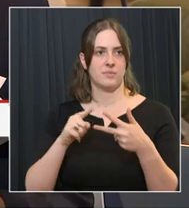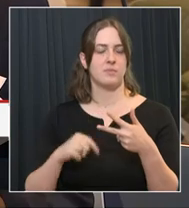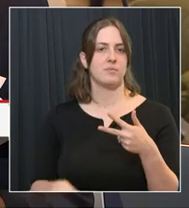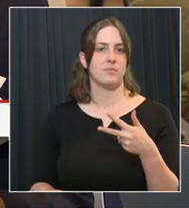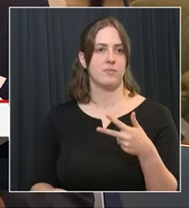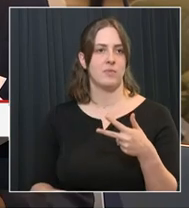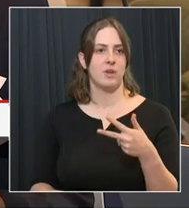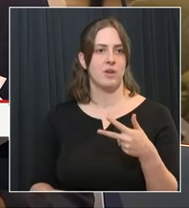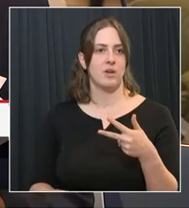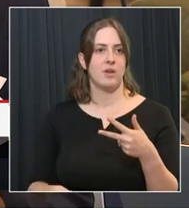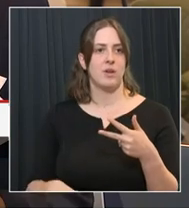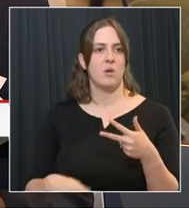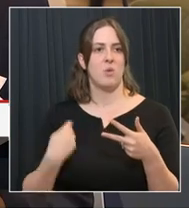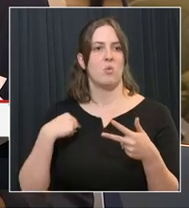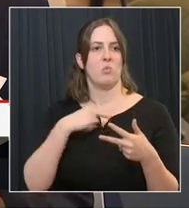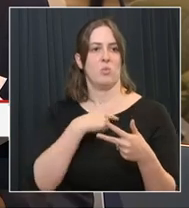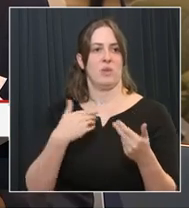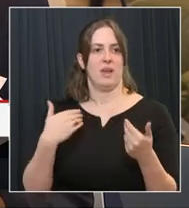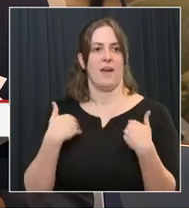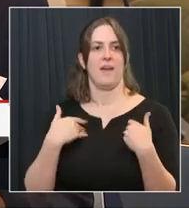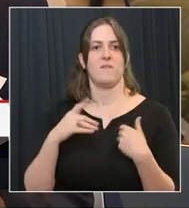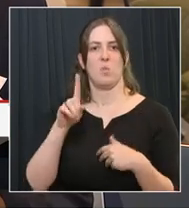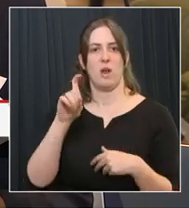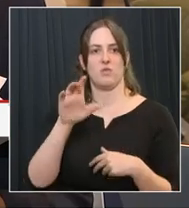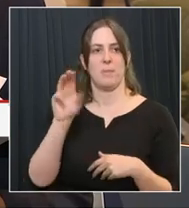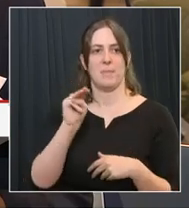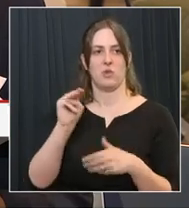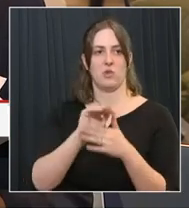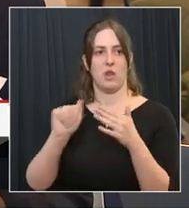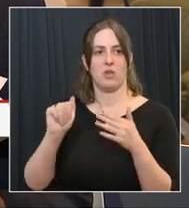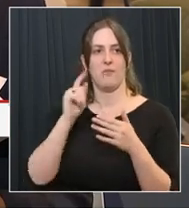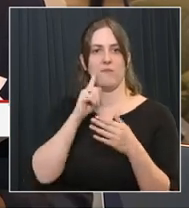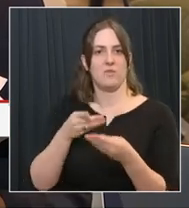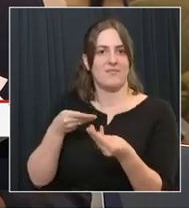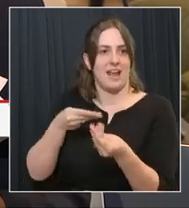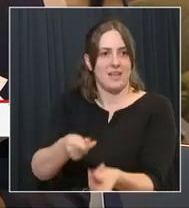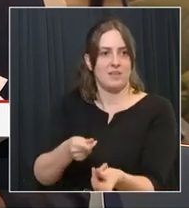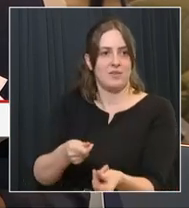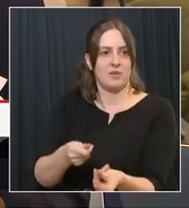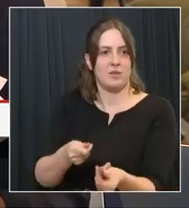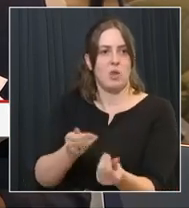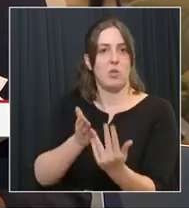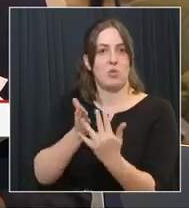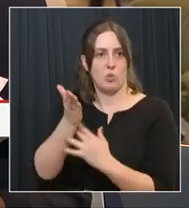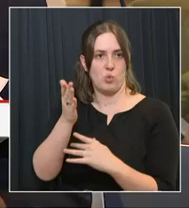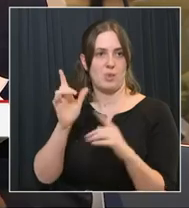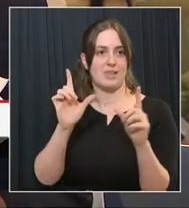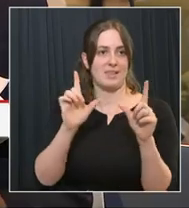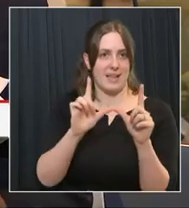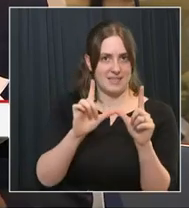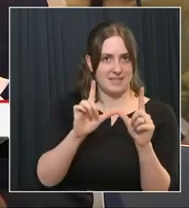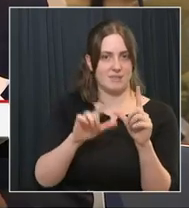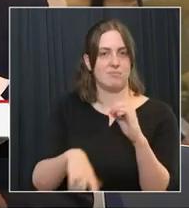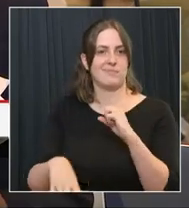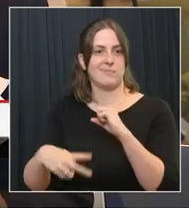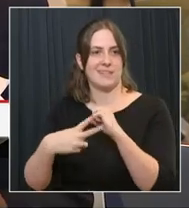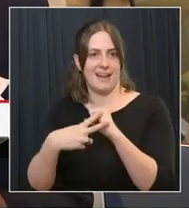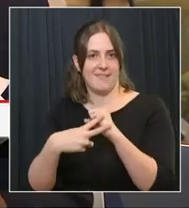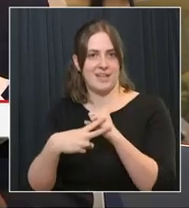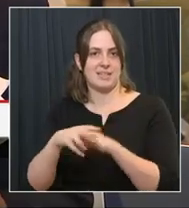savings, and smarter deployment of resources across the financial plan. Is it possible for us to get a list of